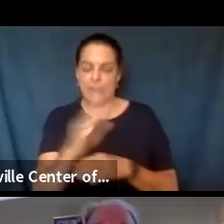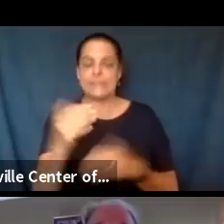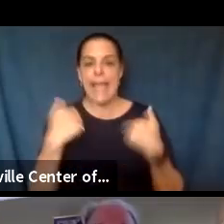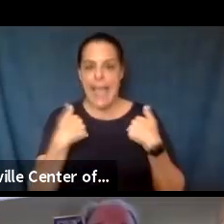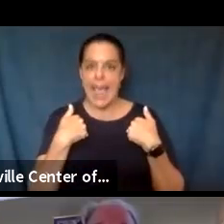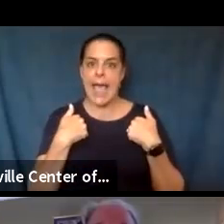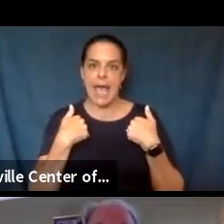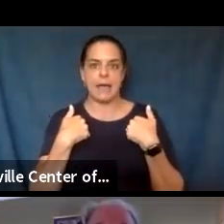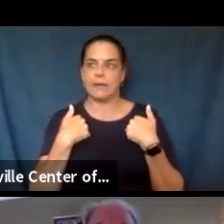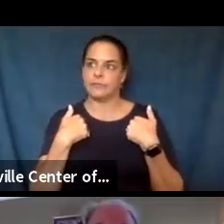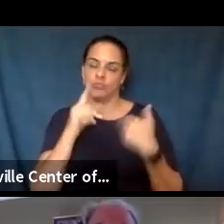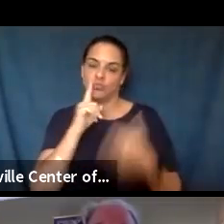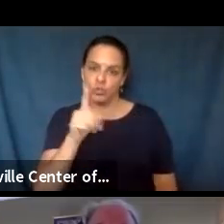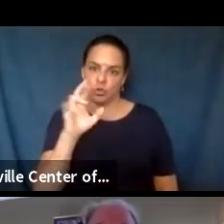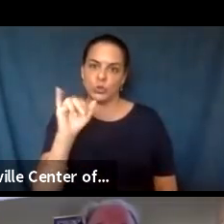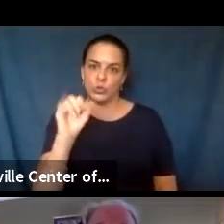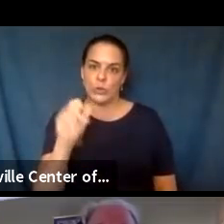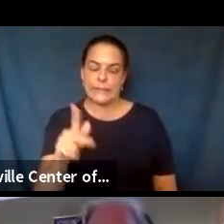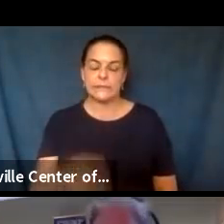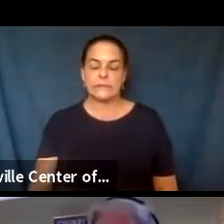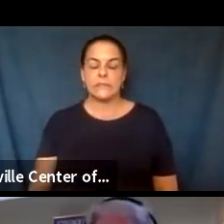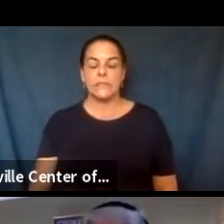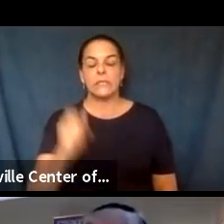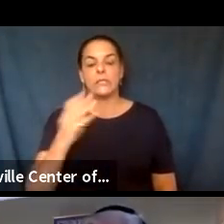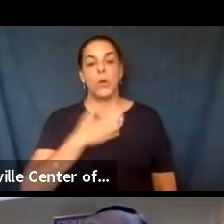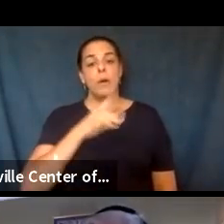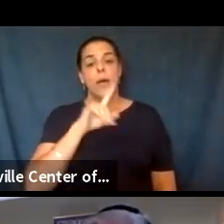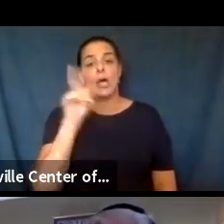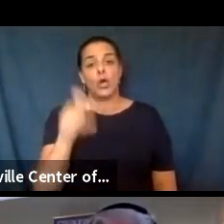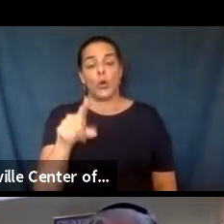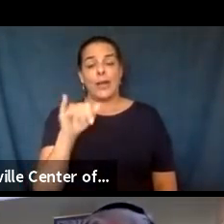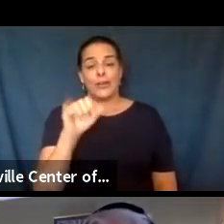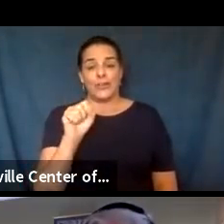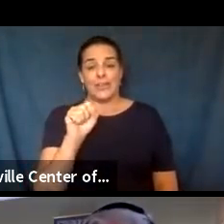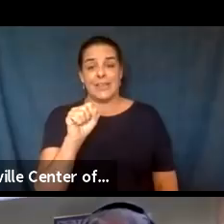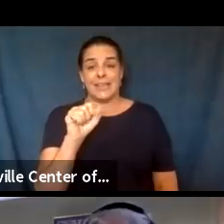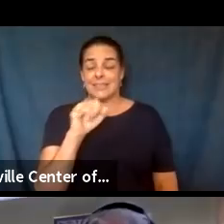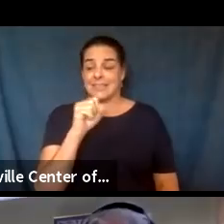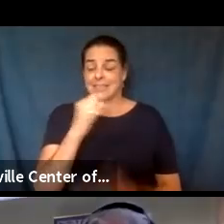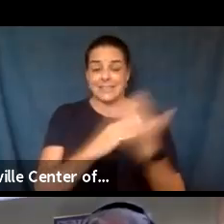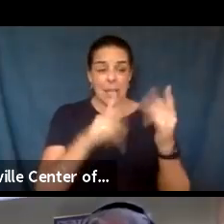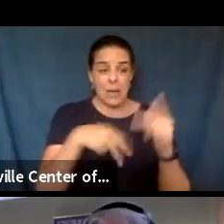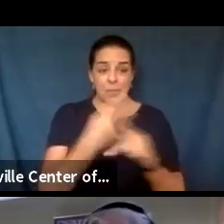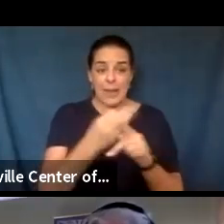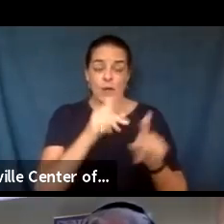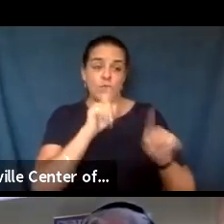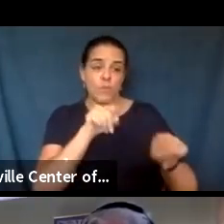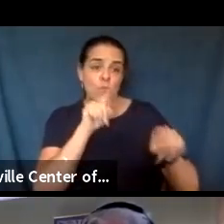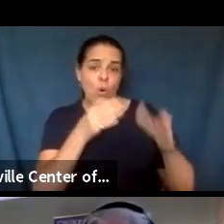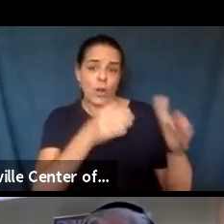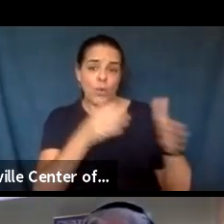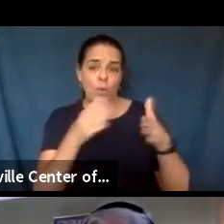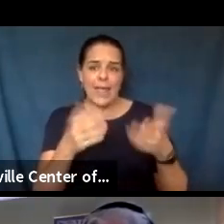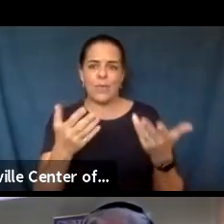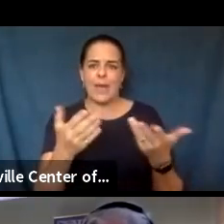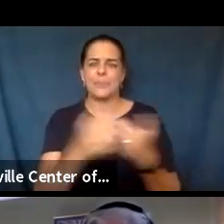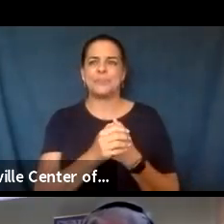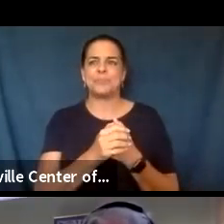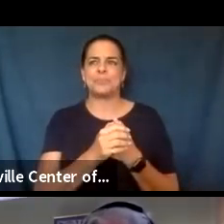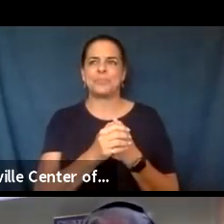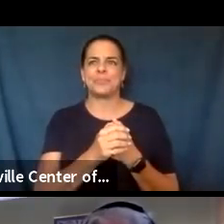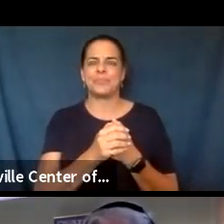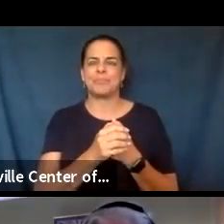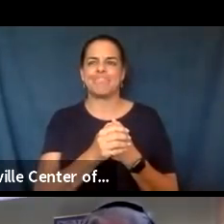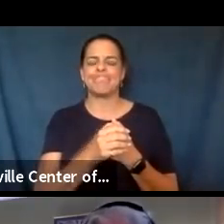And so my question is, whether it be some reporting mechanism, I would be more comfortable